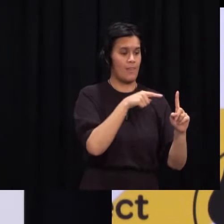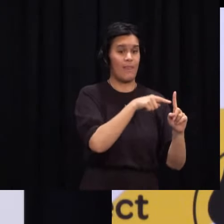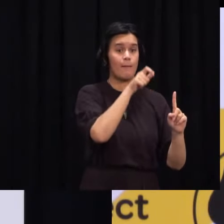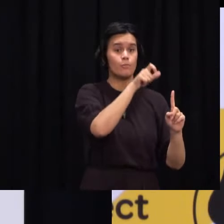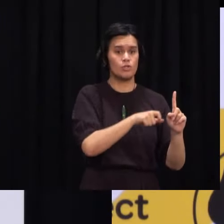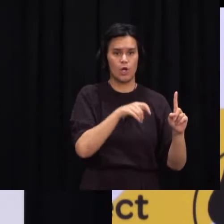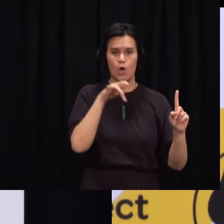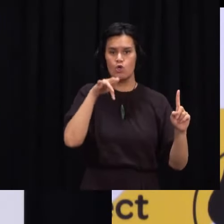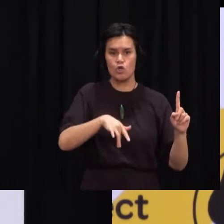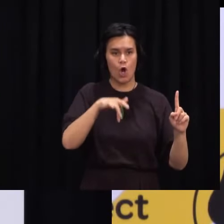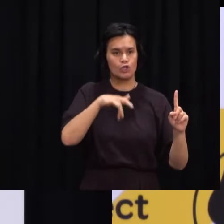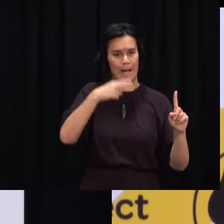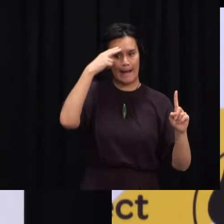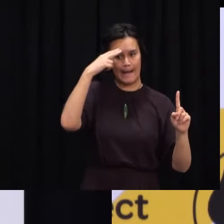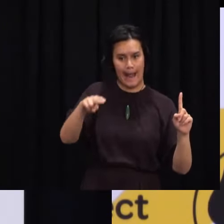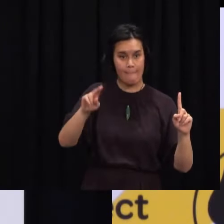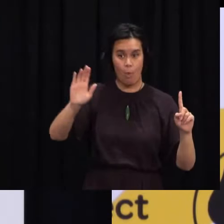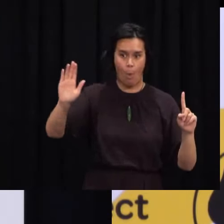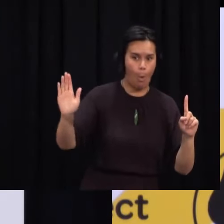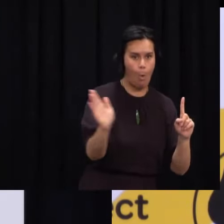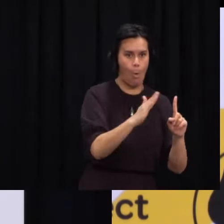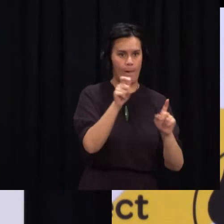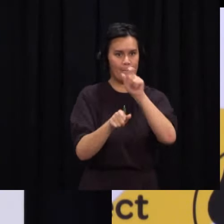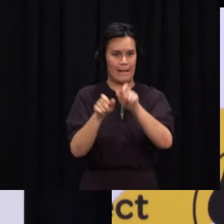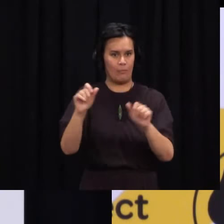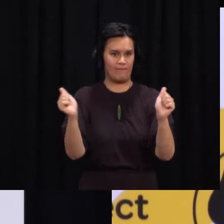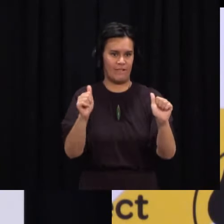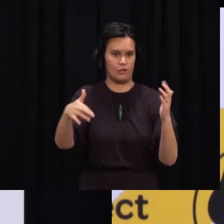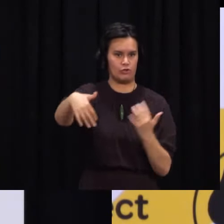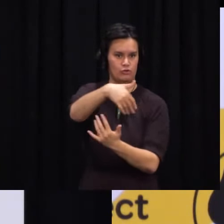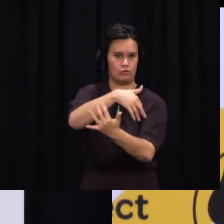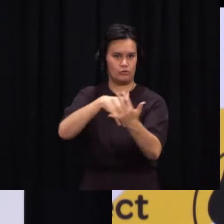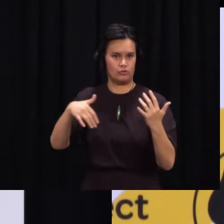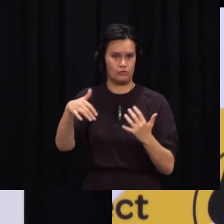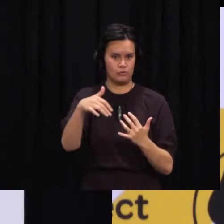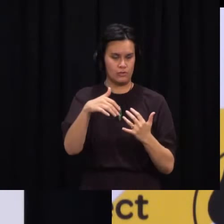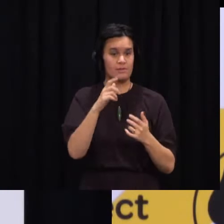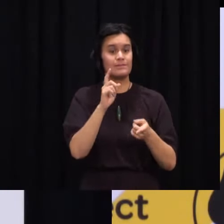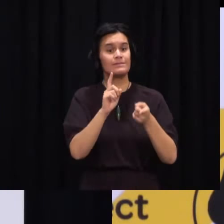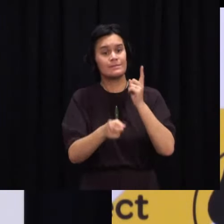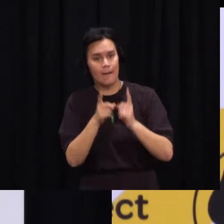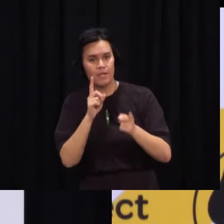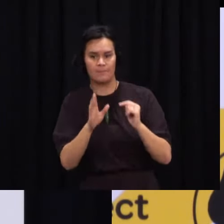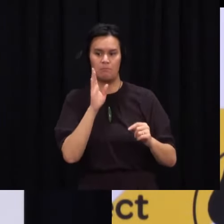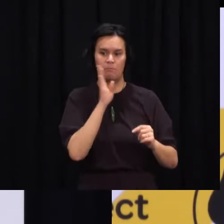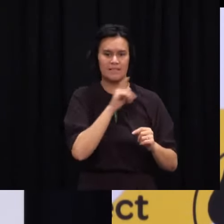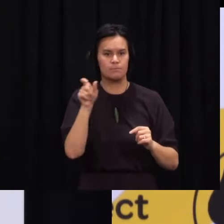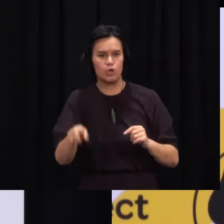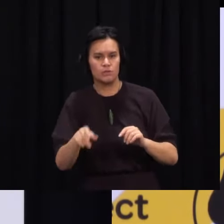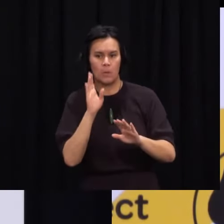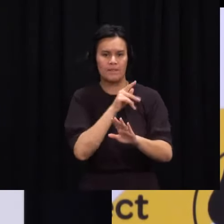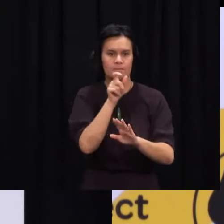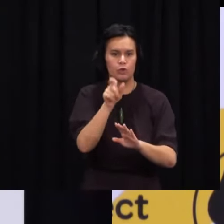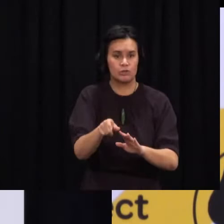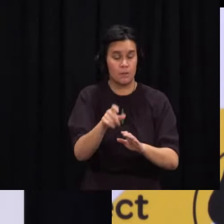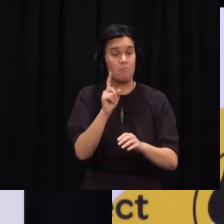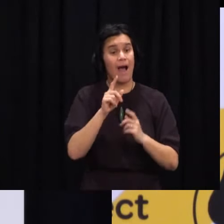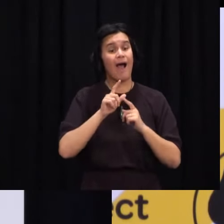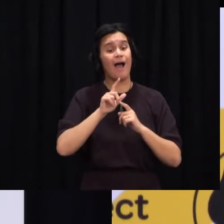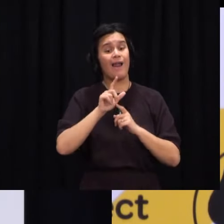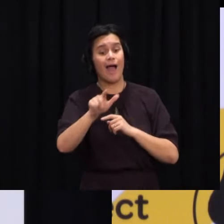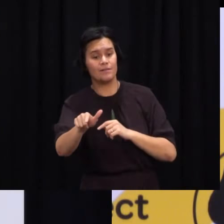we've already identified for a large part where the cases exist, and then are able to connect those individuals to those cases.